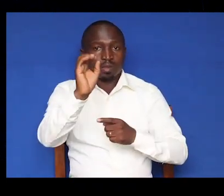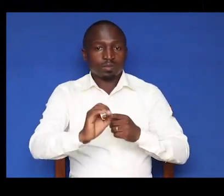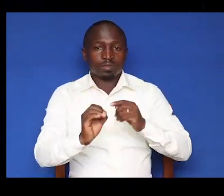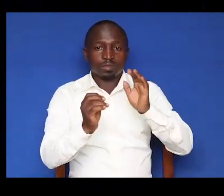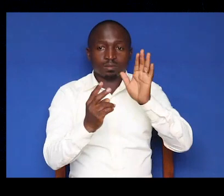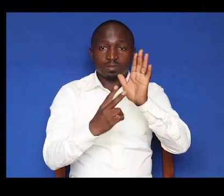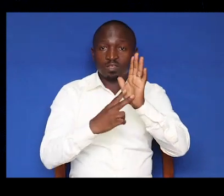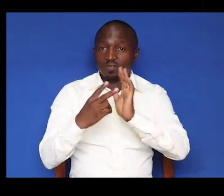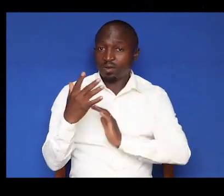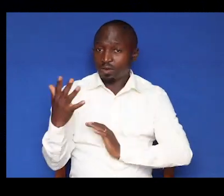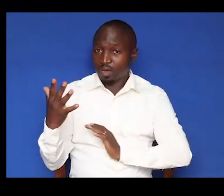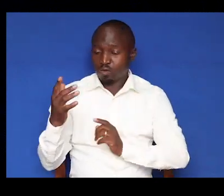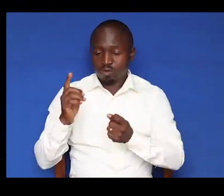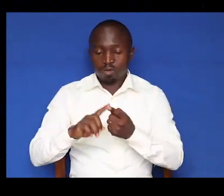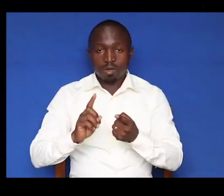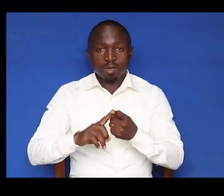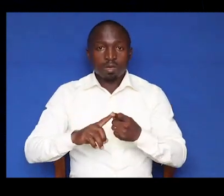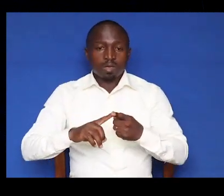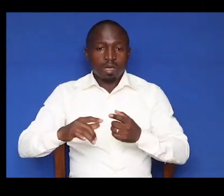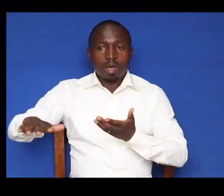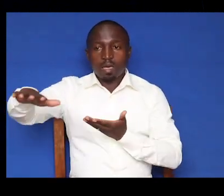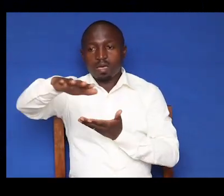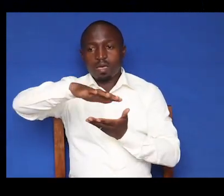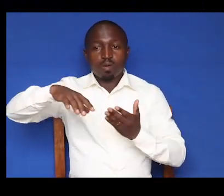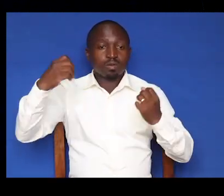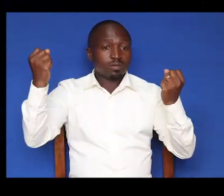75% of the total Earth's surface.